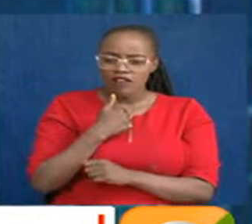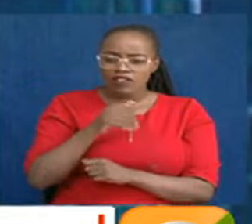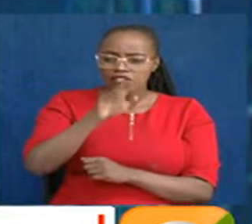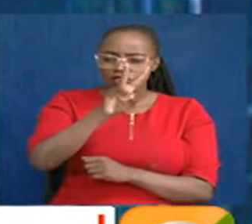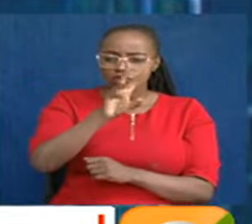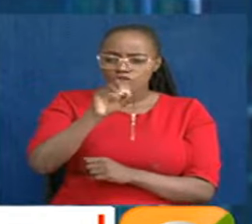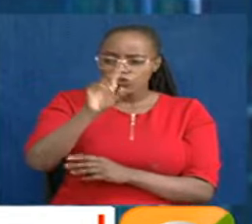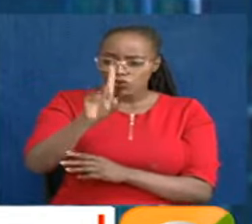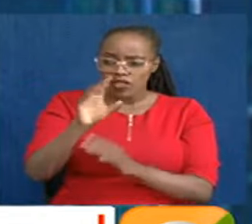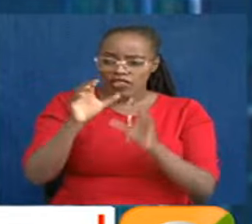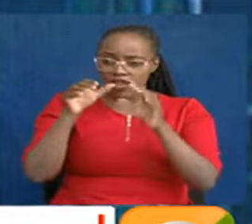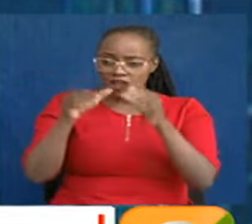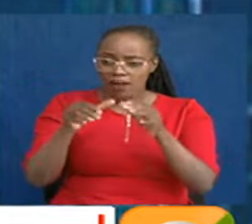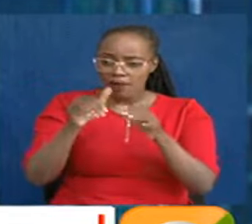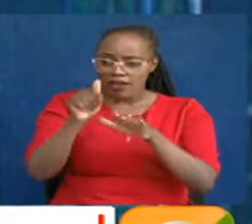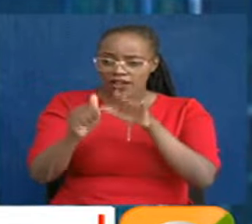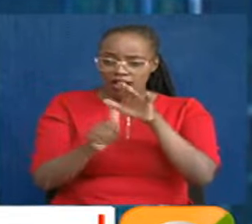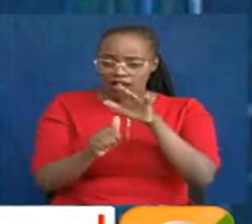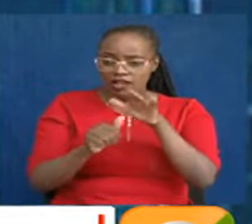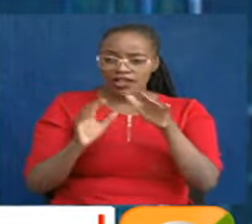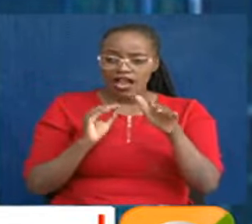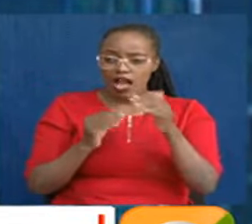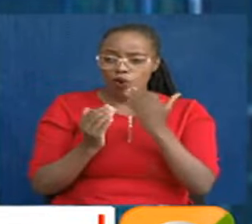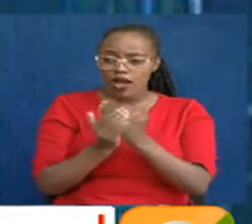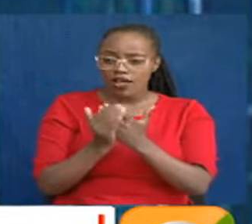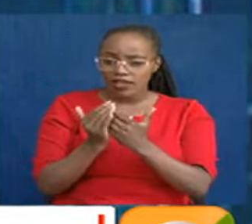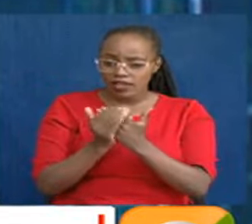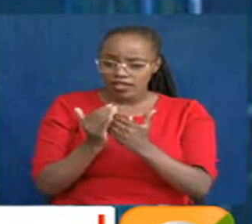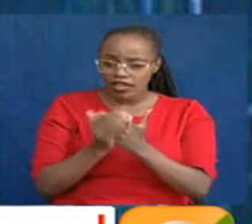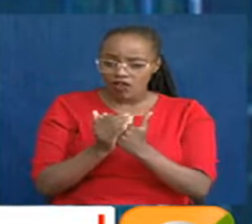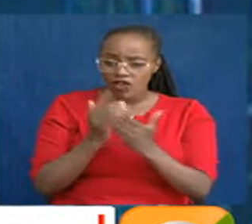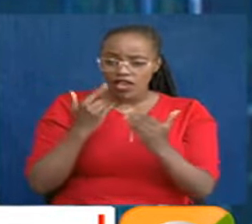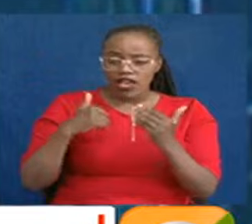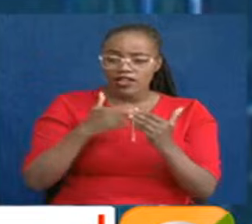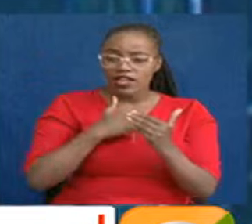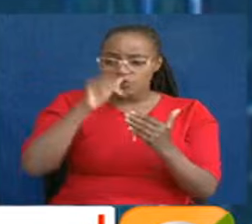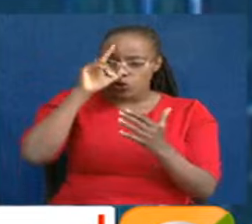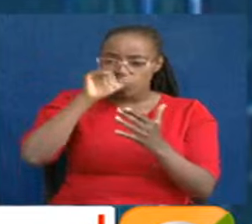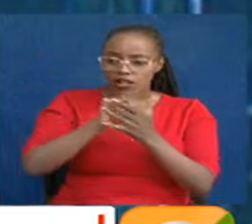2,700 companies under our care. And we believe that they